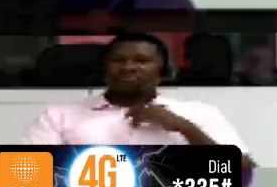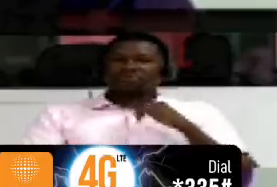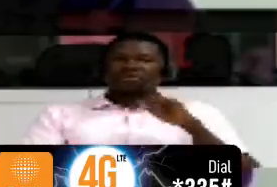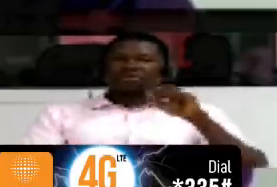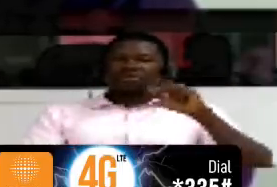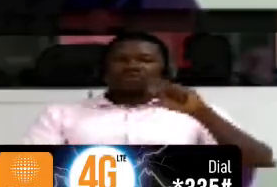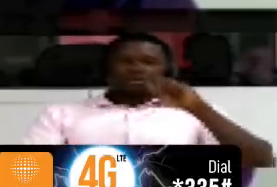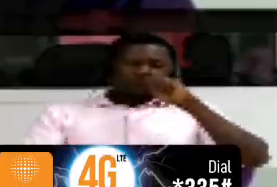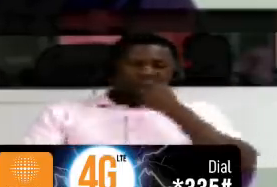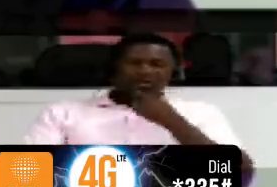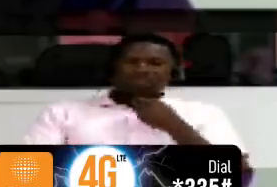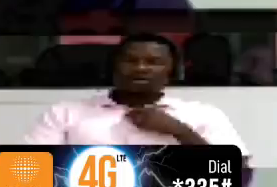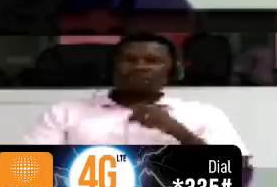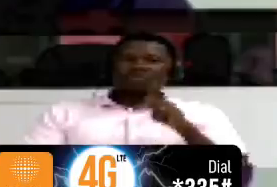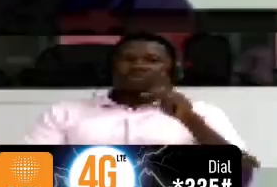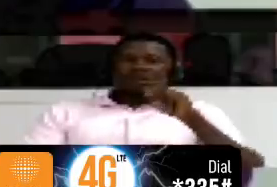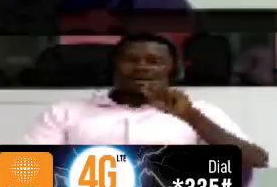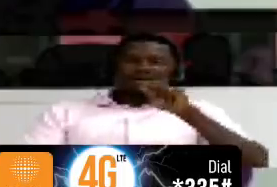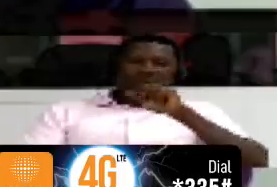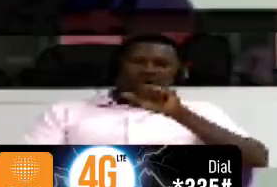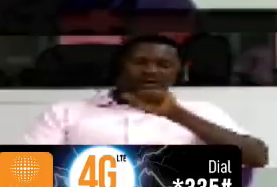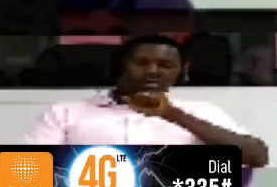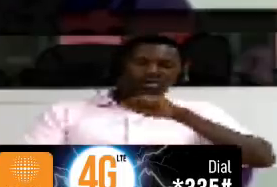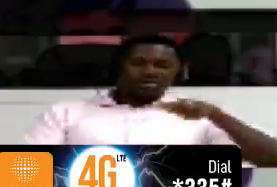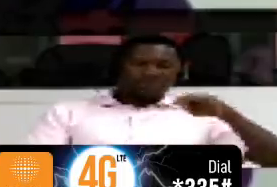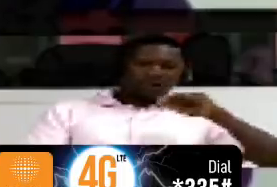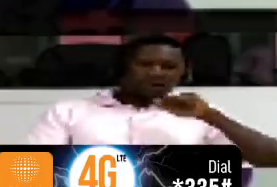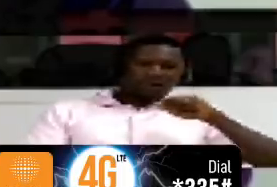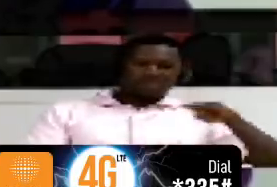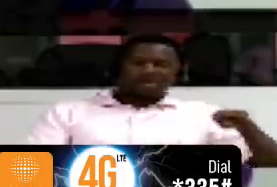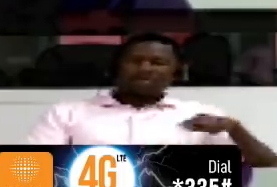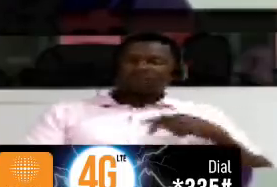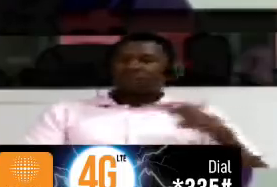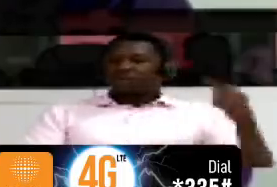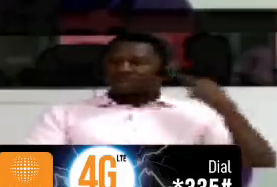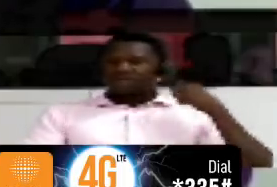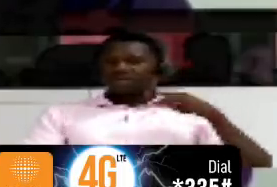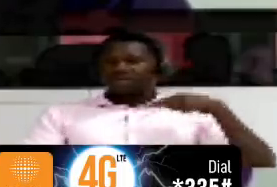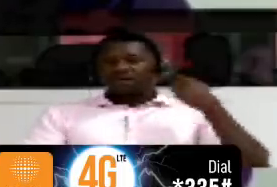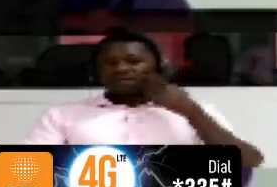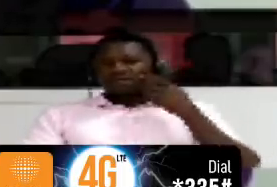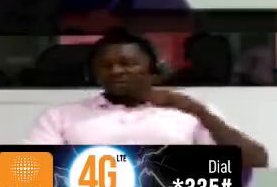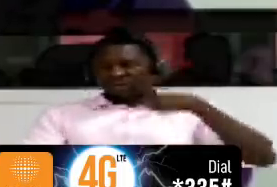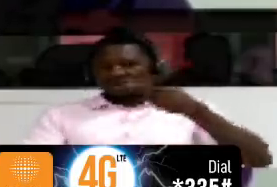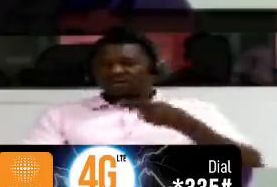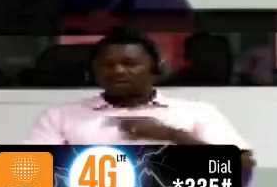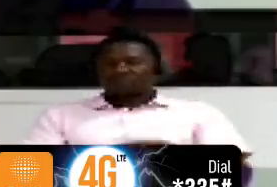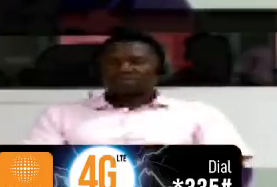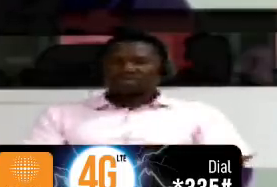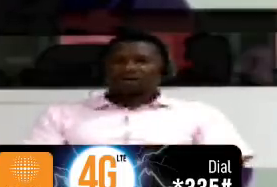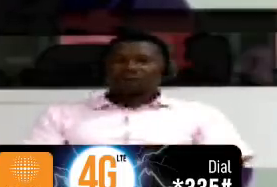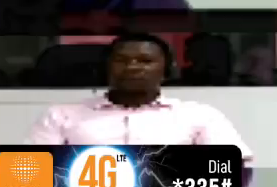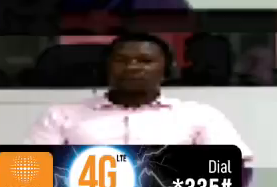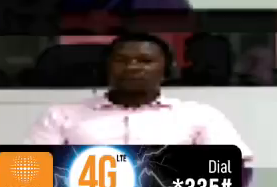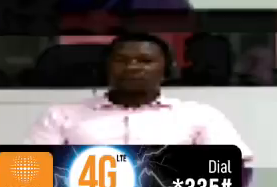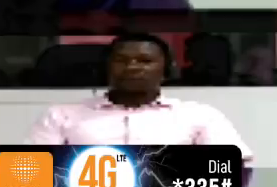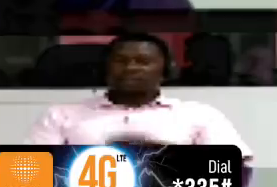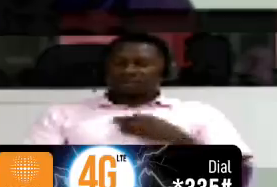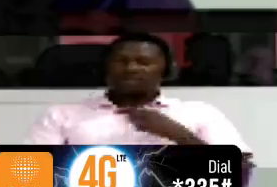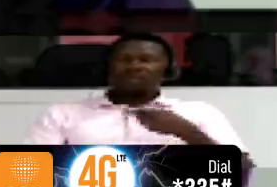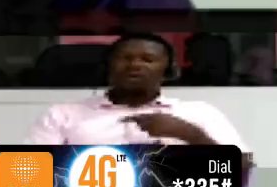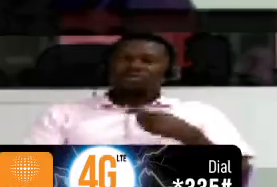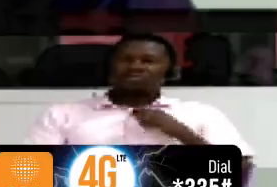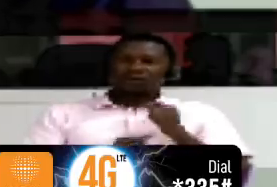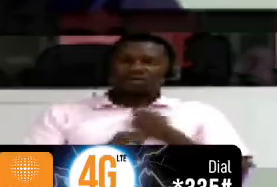Annan. And to hear a day later the details just got me a bit